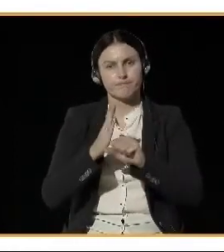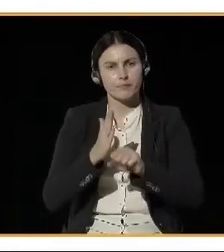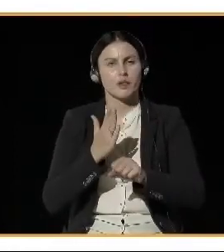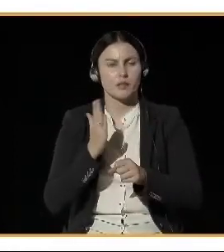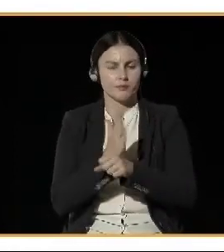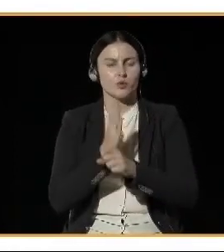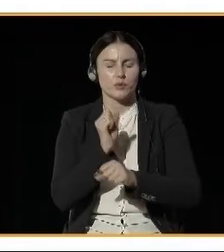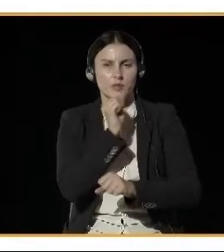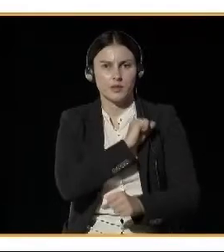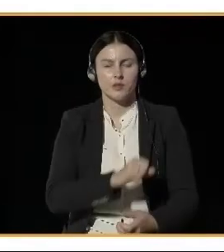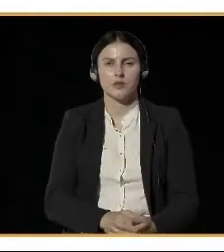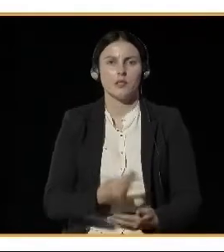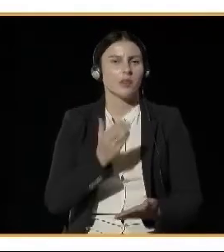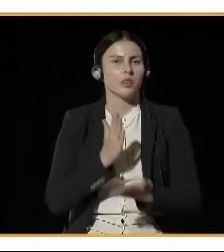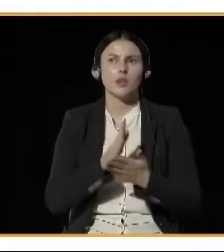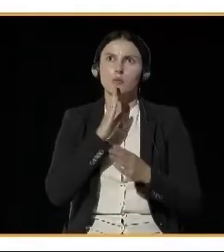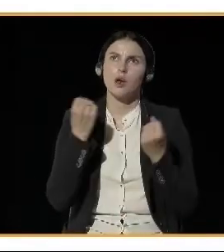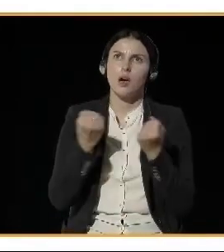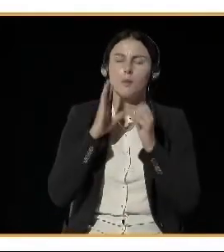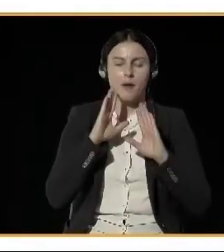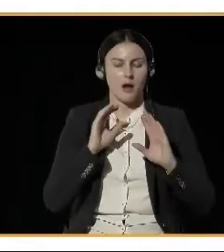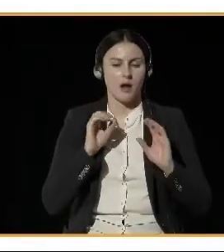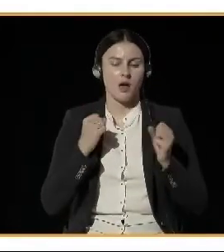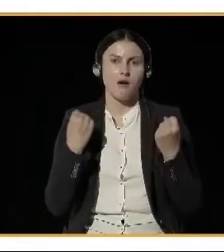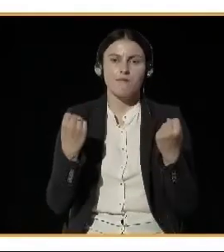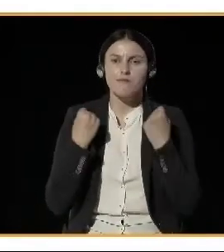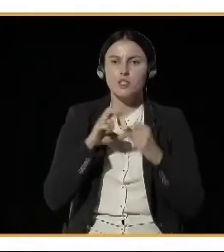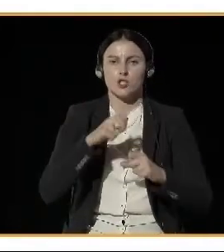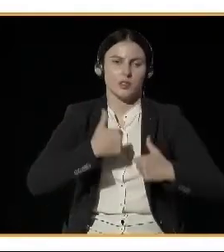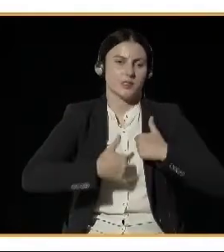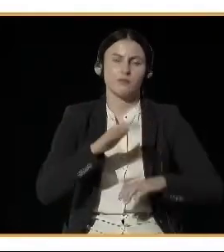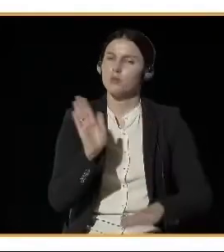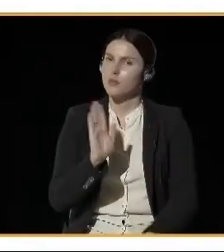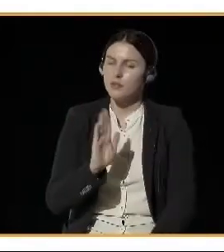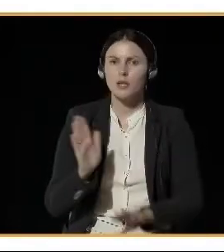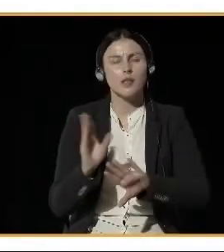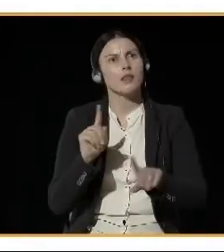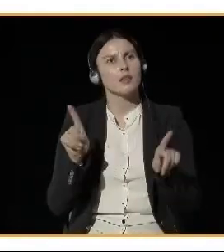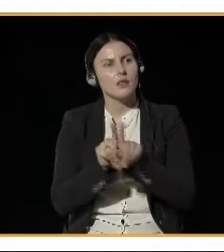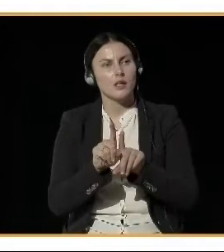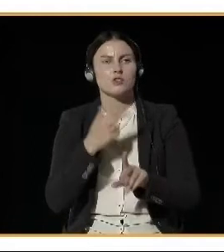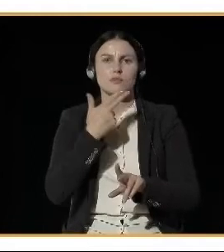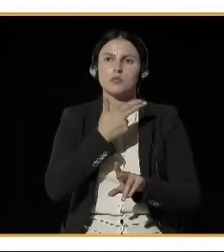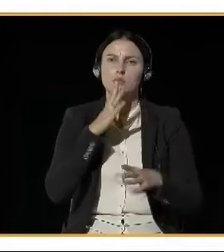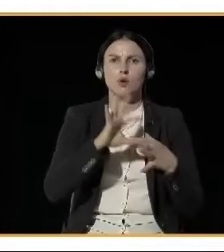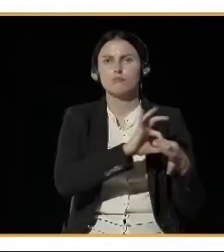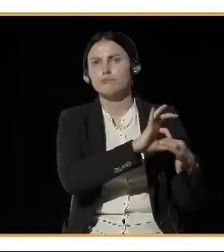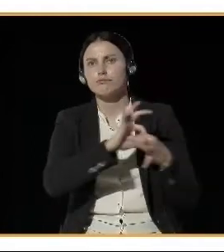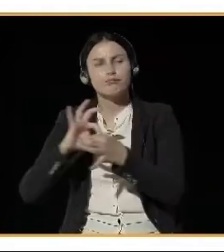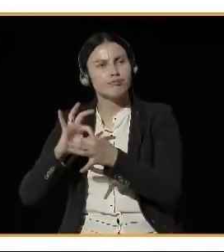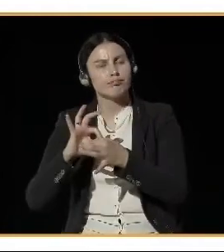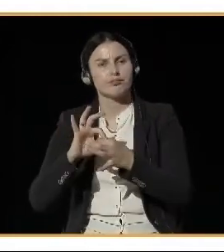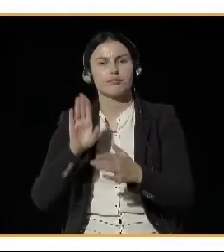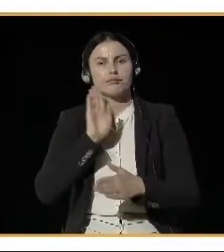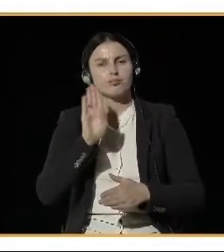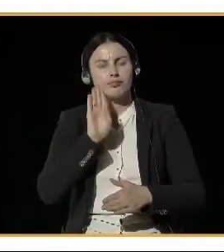activity, but active refers to continuing participation in social, economic, cultural, spiritual,